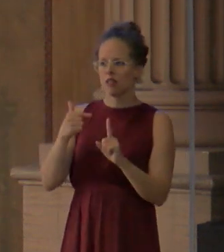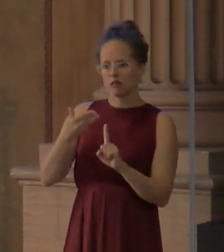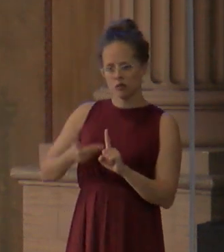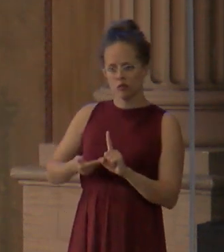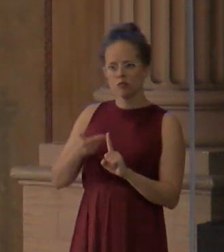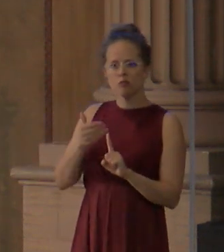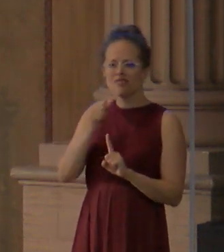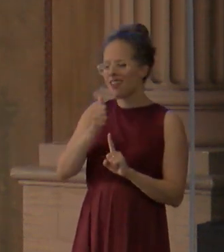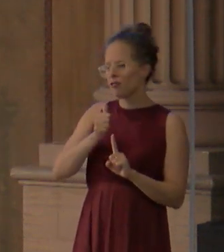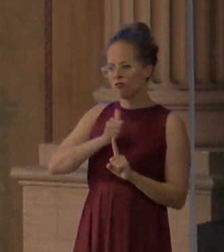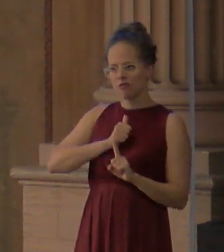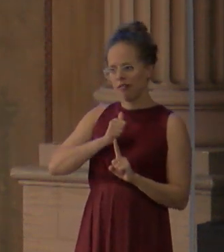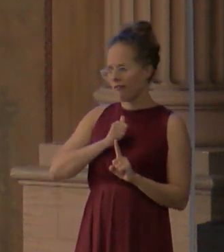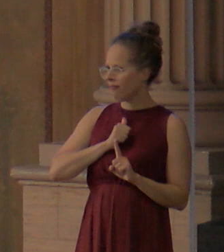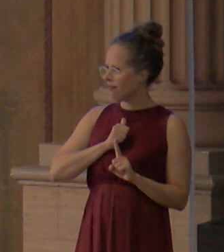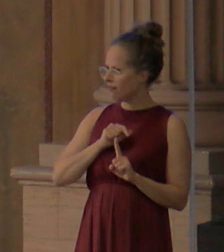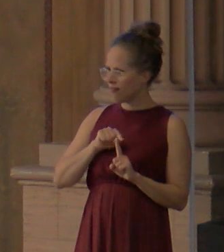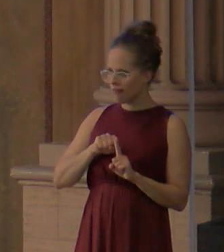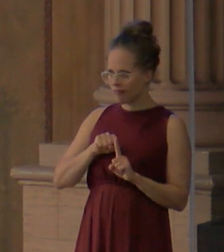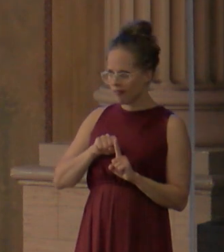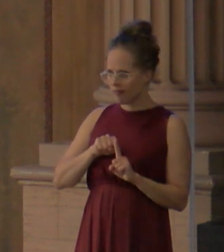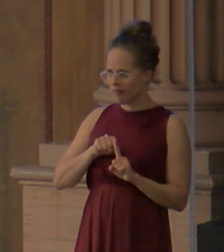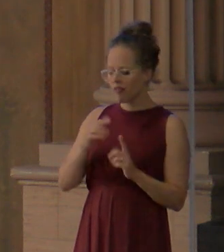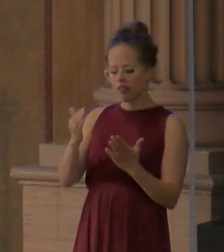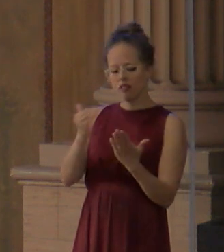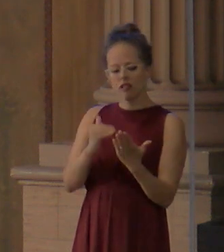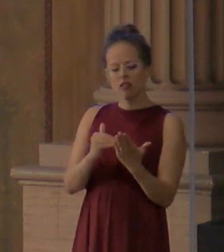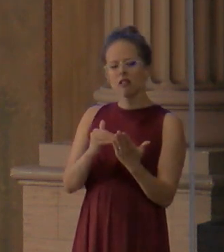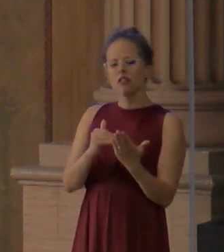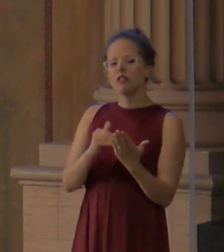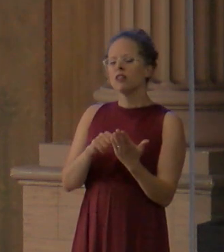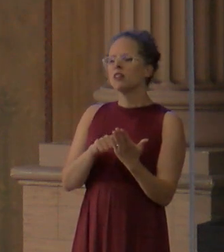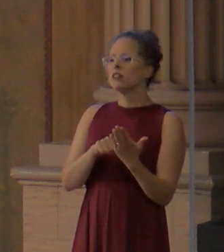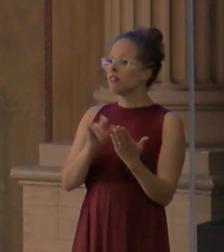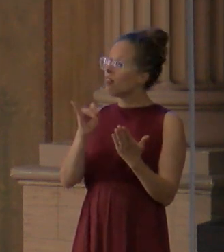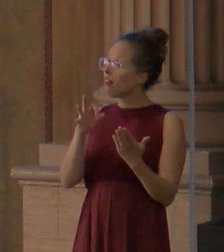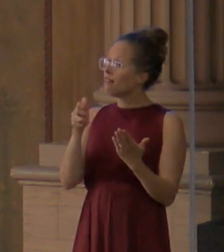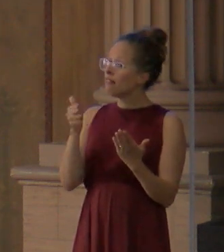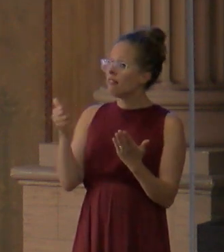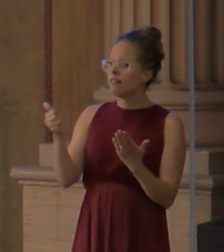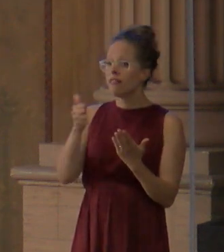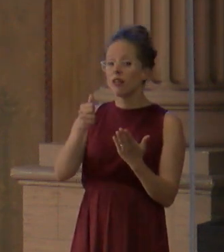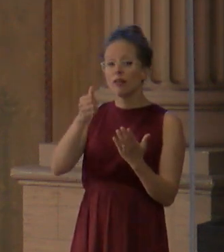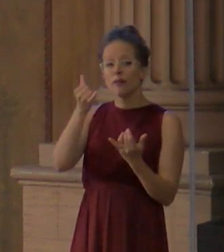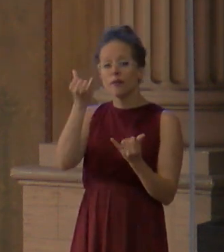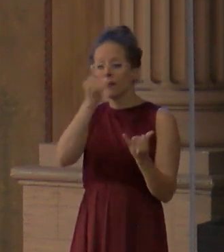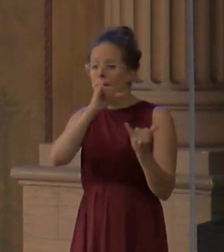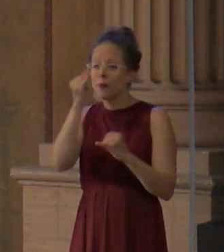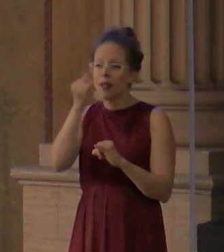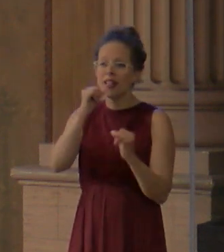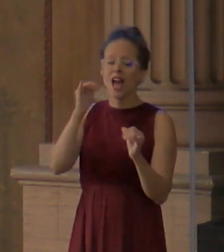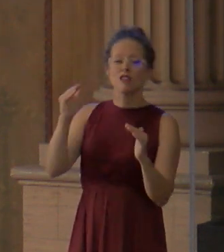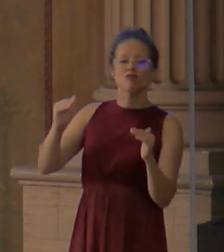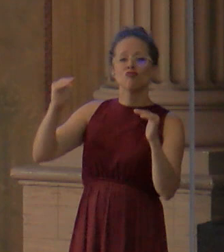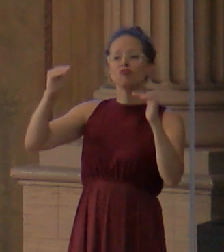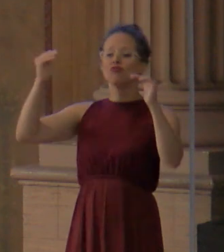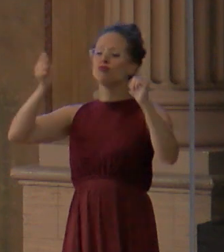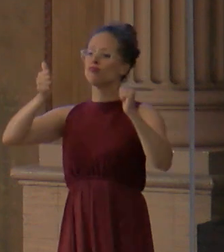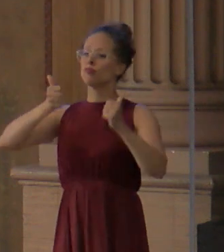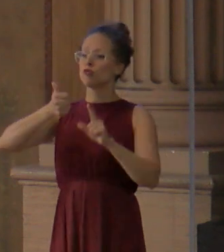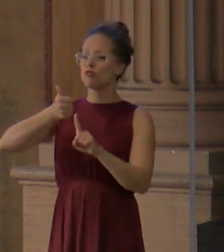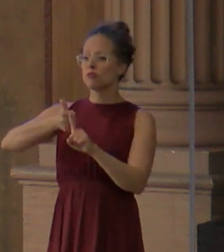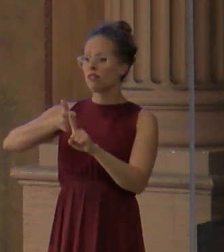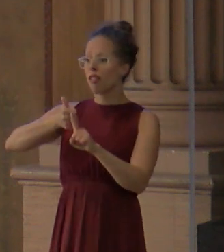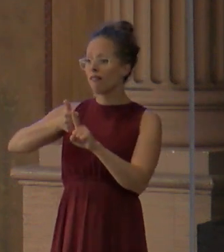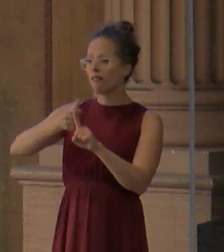your own lips. Or Proverbs 30, verse 32. If you've been foolish, exalting yourself, or if you've been devising